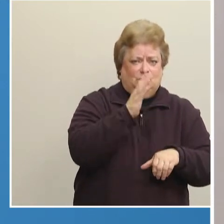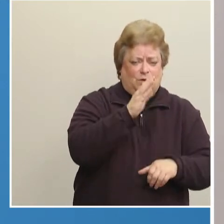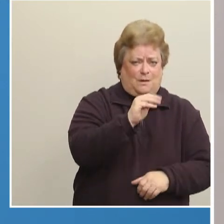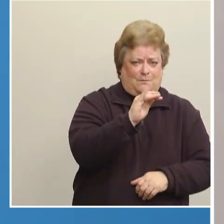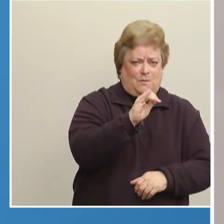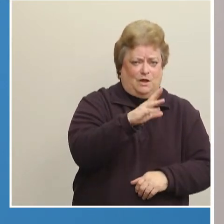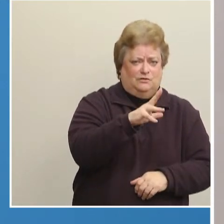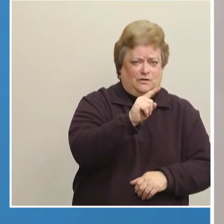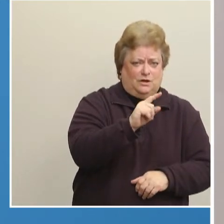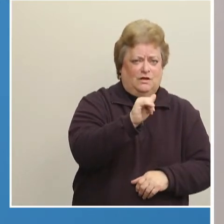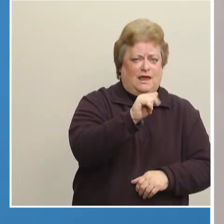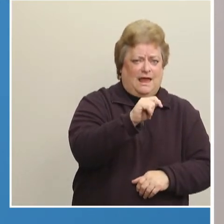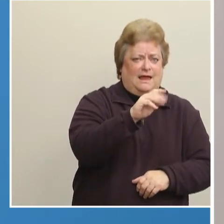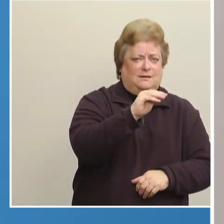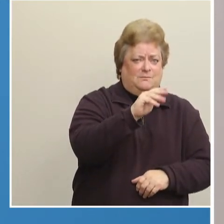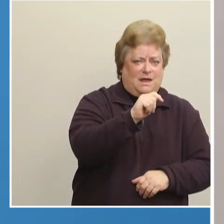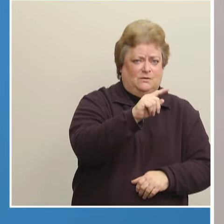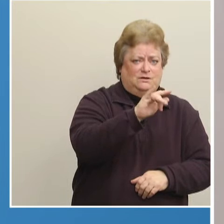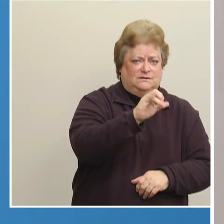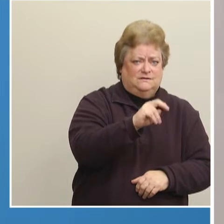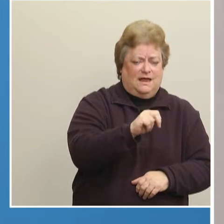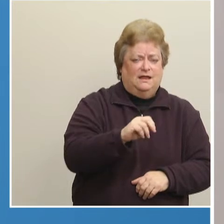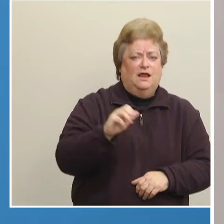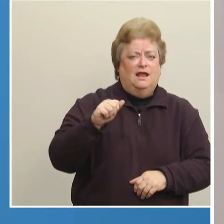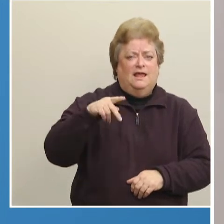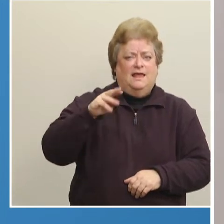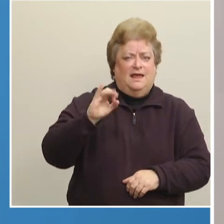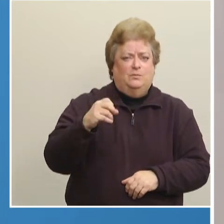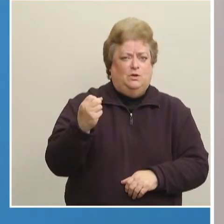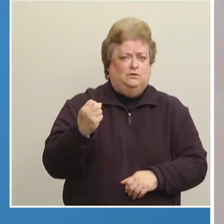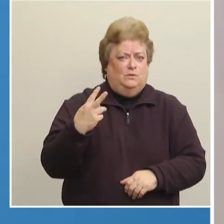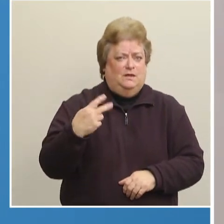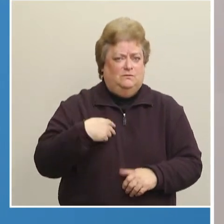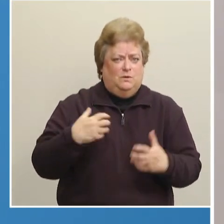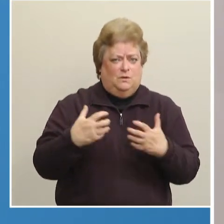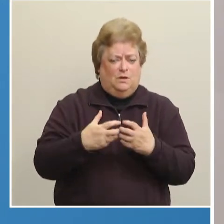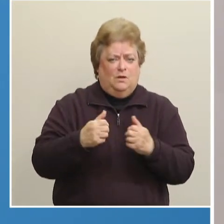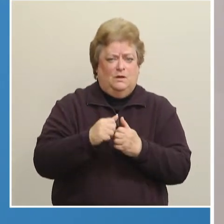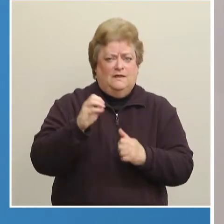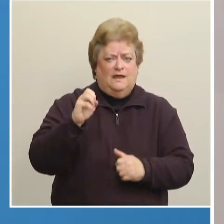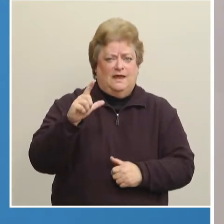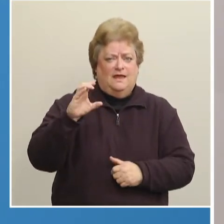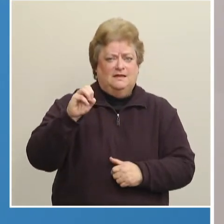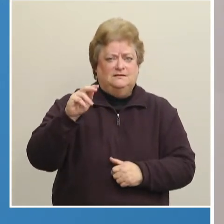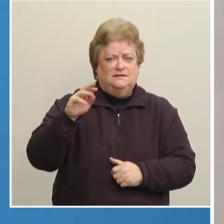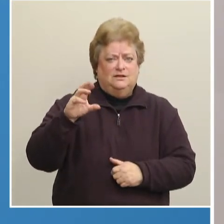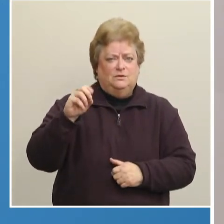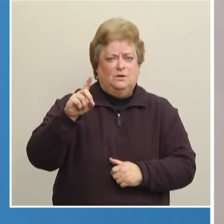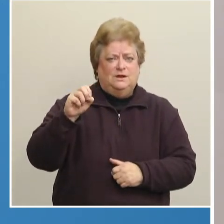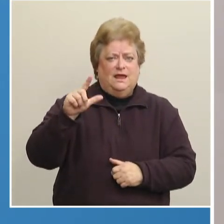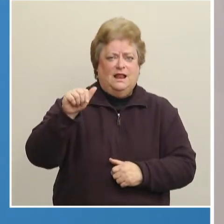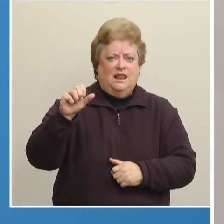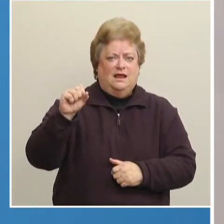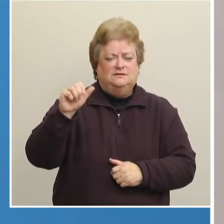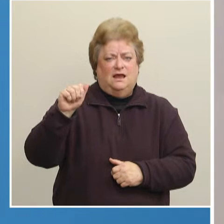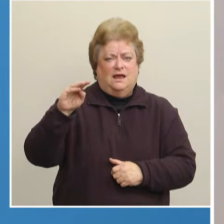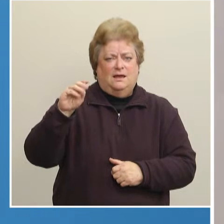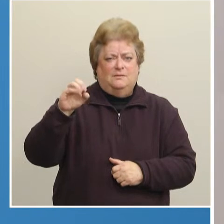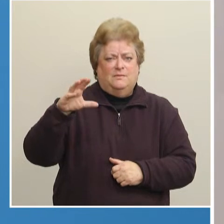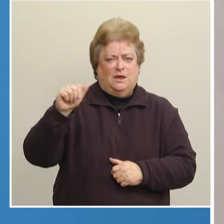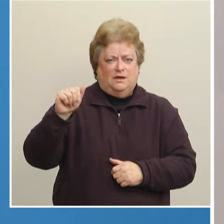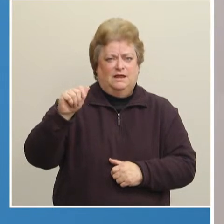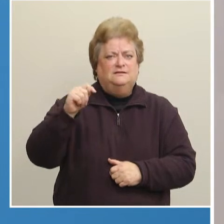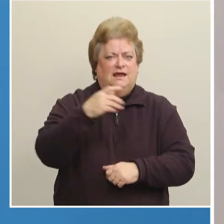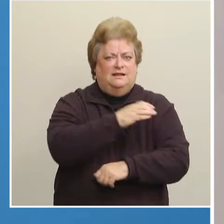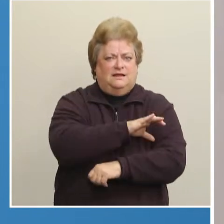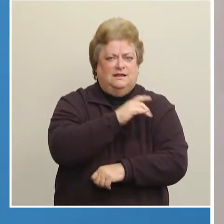at Mount Zion. And on April 12th, we are partnering with El Centro de las Americas for a clinic at the